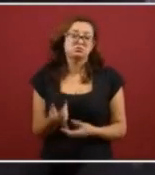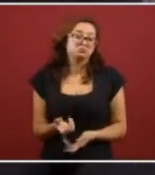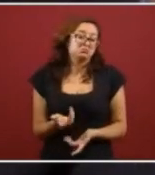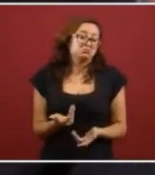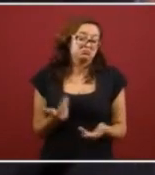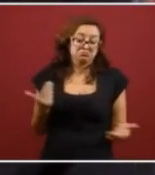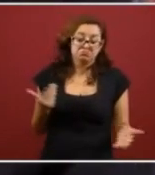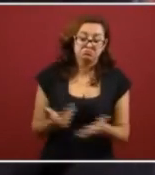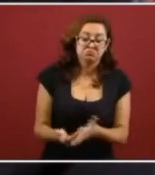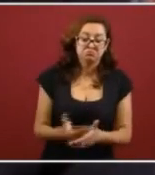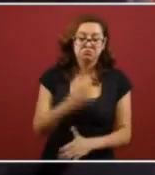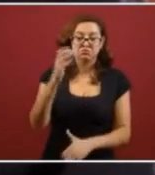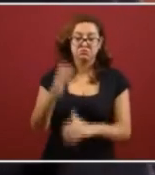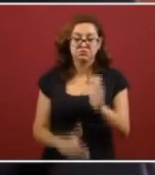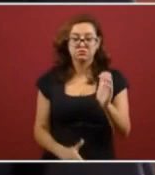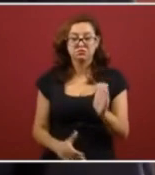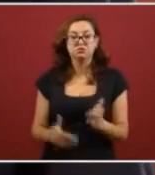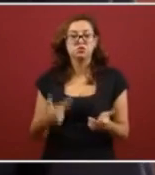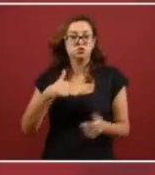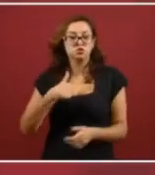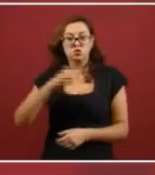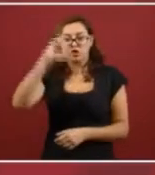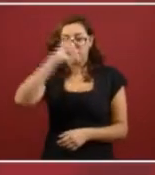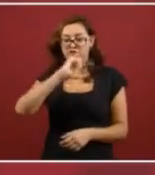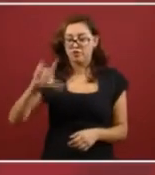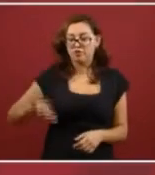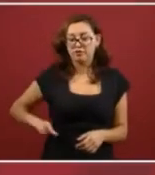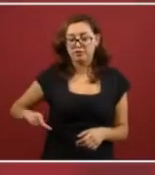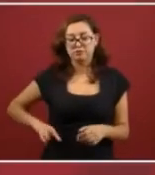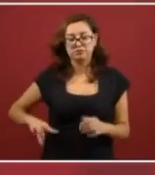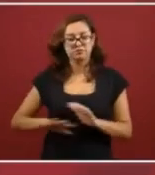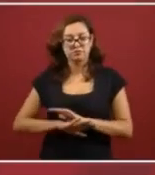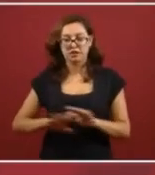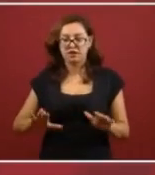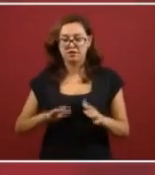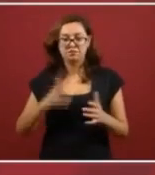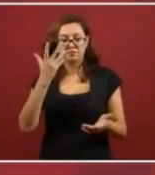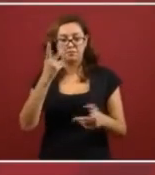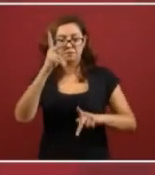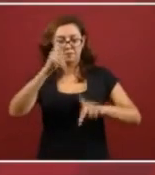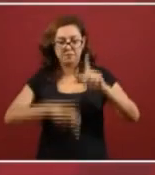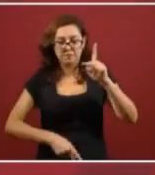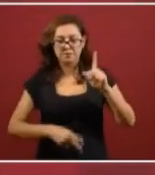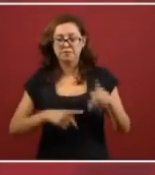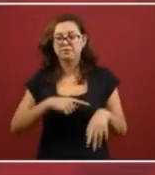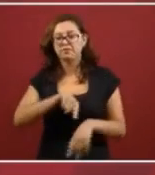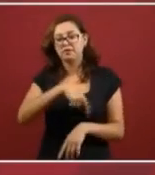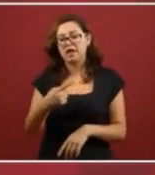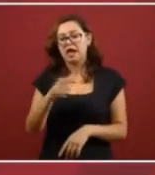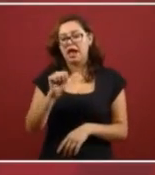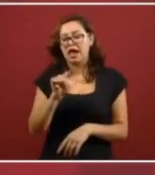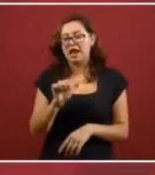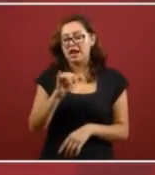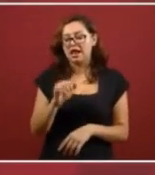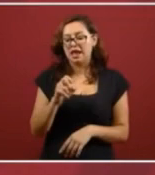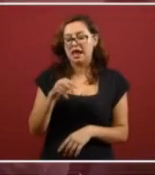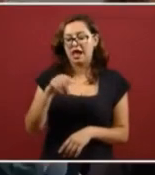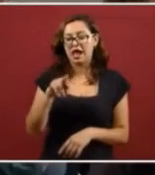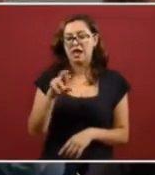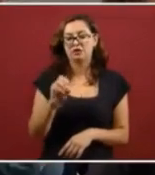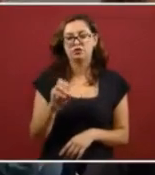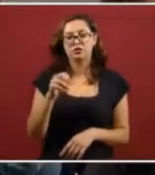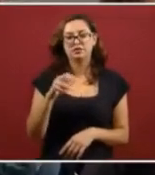incluso so he concluded, cuando yo ya no estaba, and then when I was no longer siguió, there, he continued Secretary of Finance,